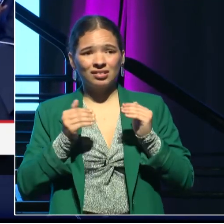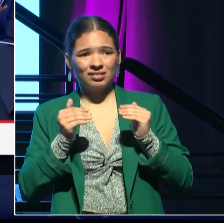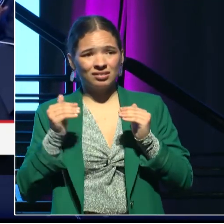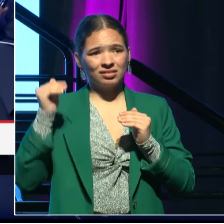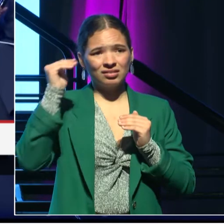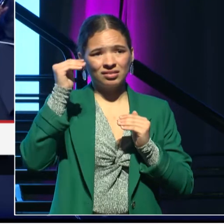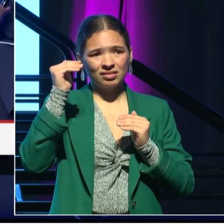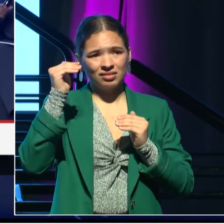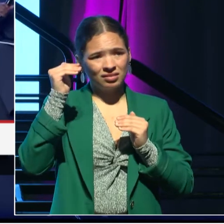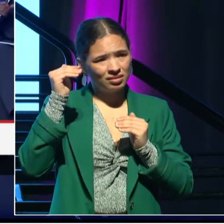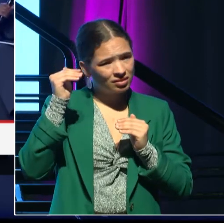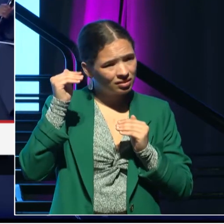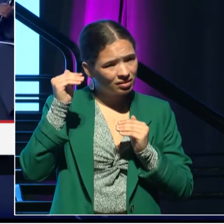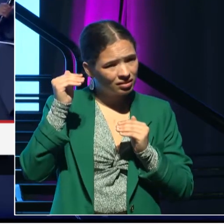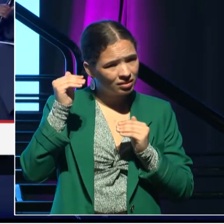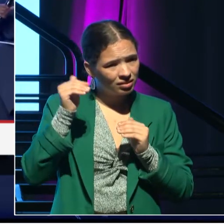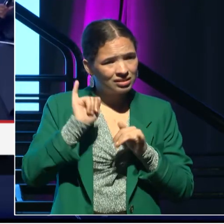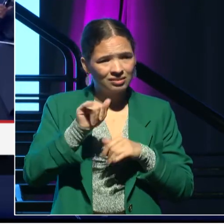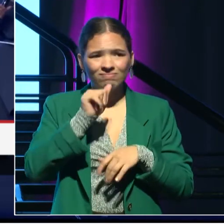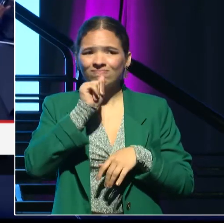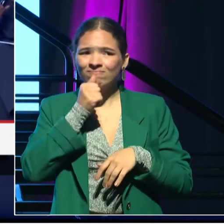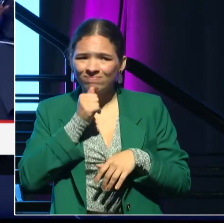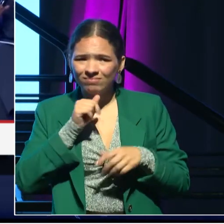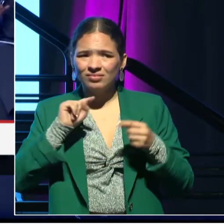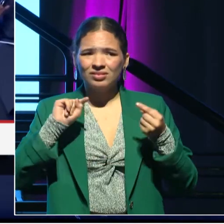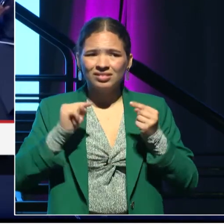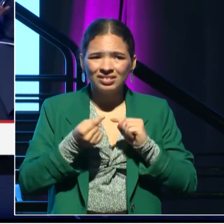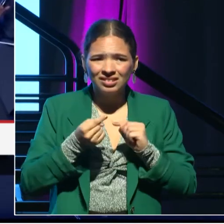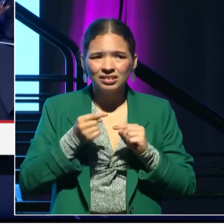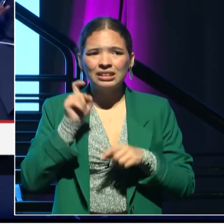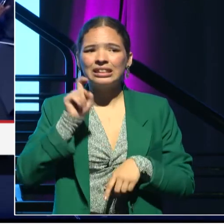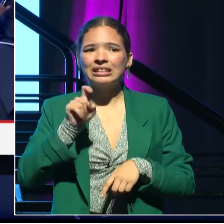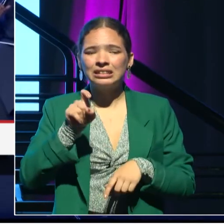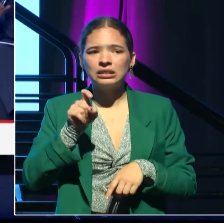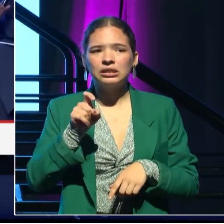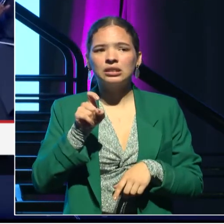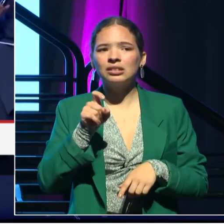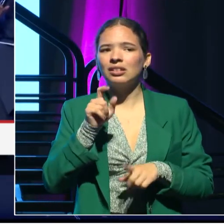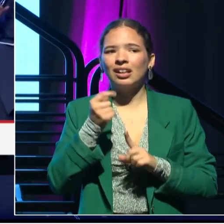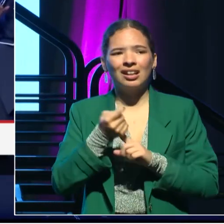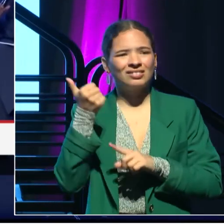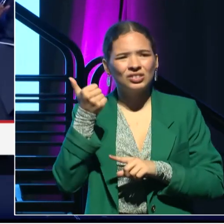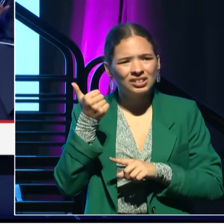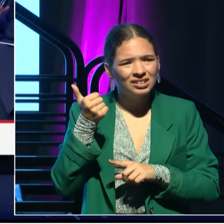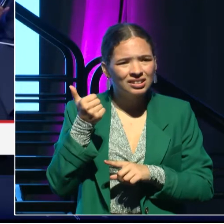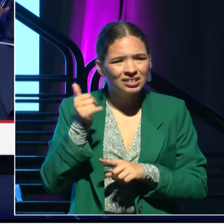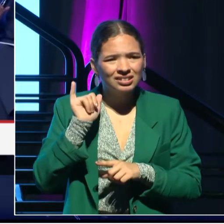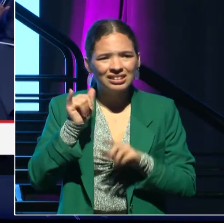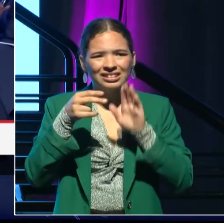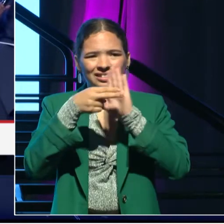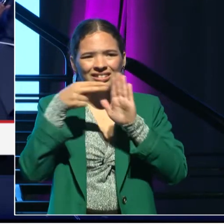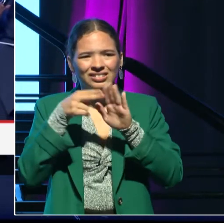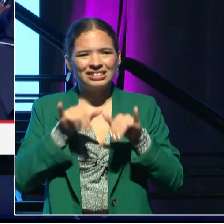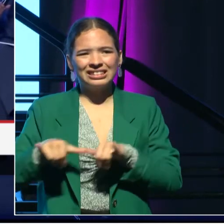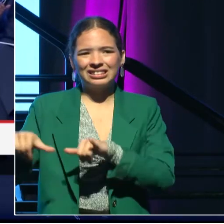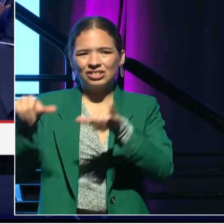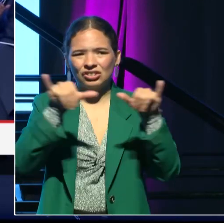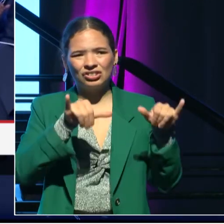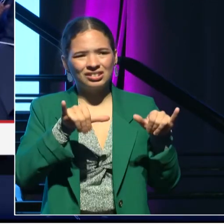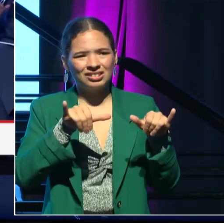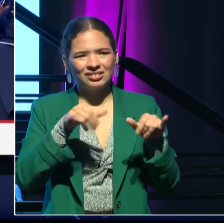And so we have to remove some of these implicit biases from our doctors and nurses and people who